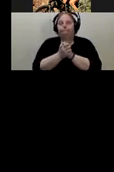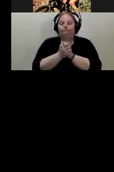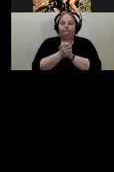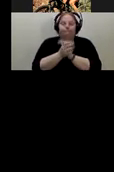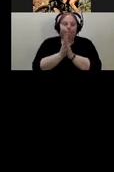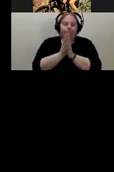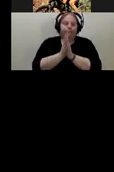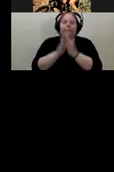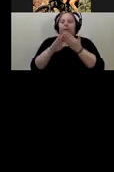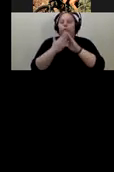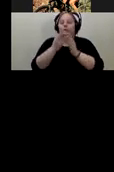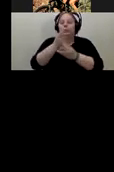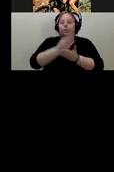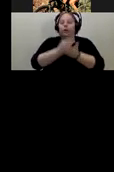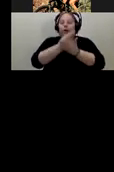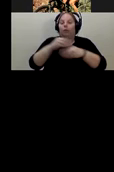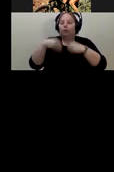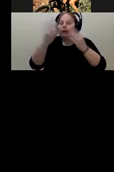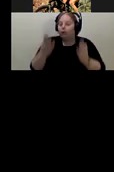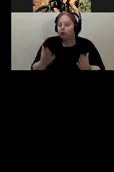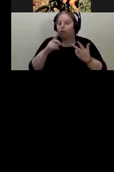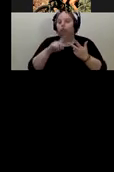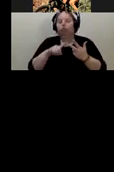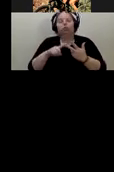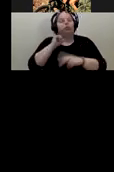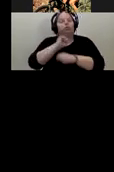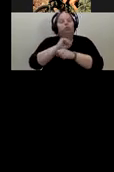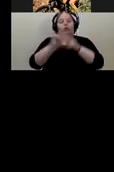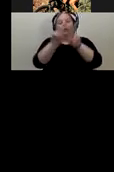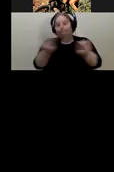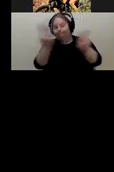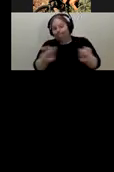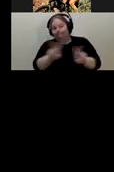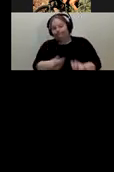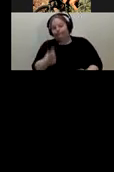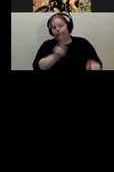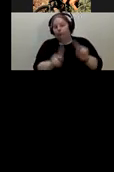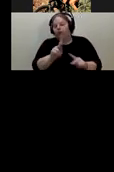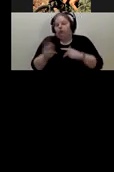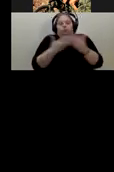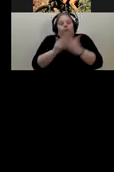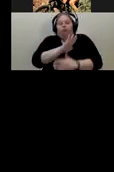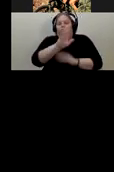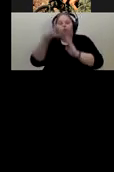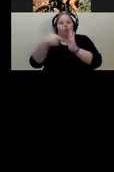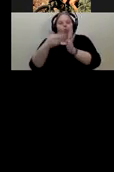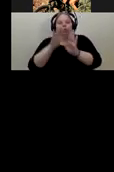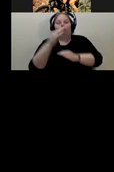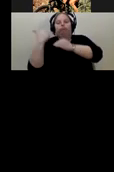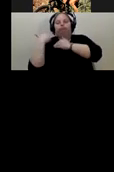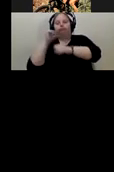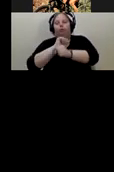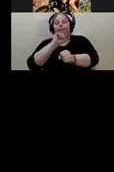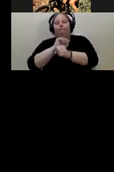as a community rehab provider, whether you're working doing assessment, however your work is being performed